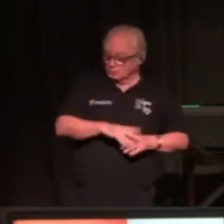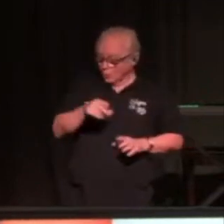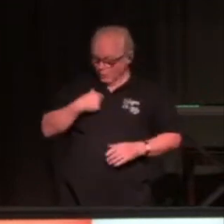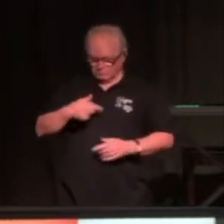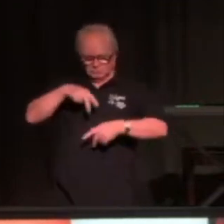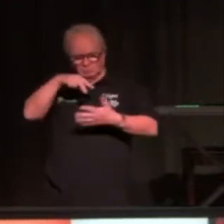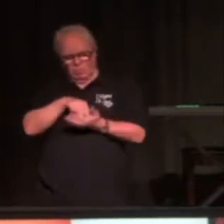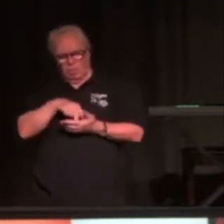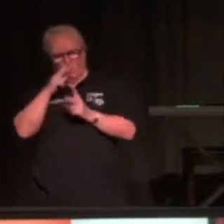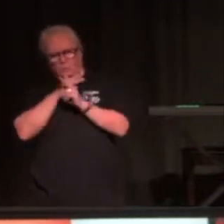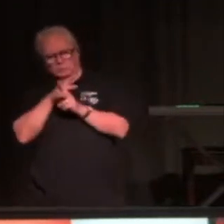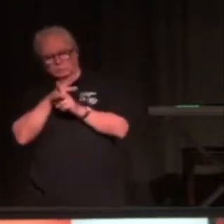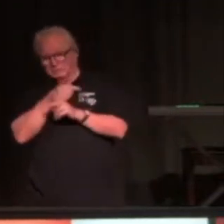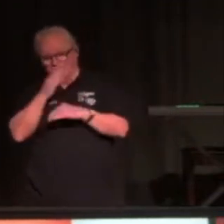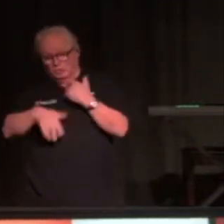was just standing there,